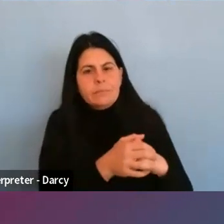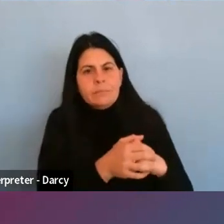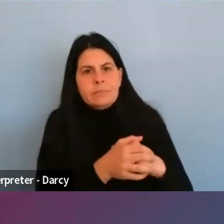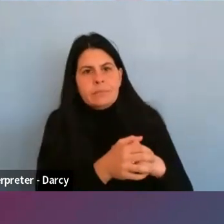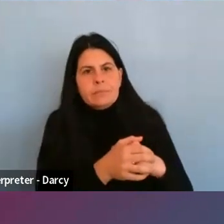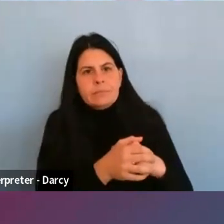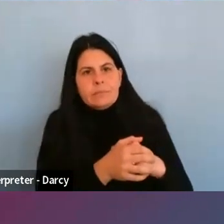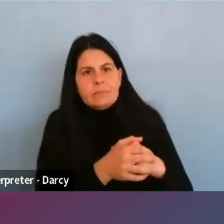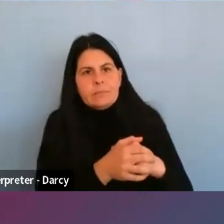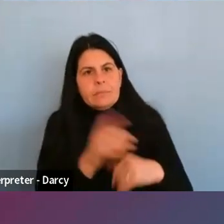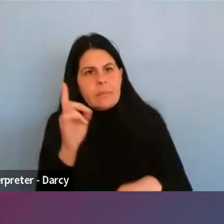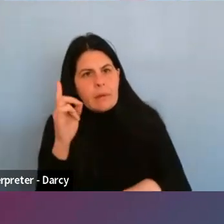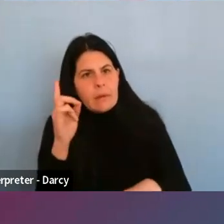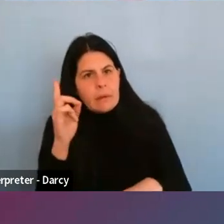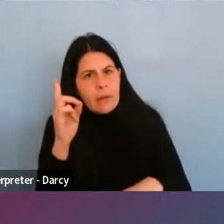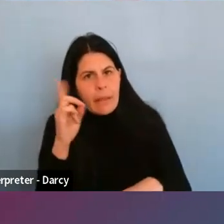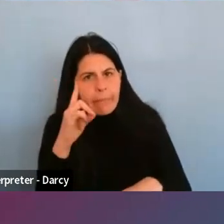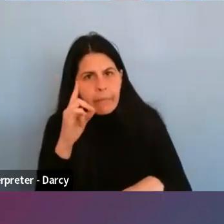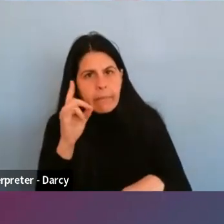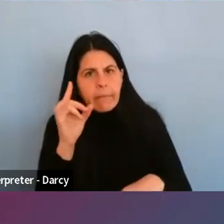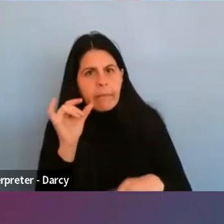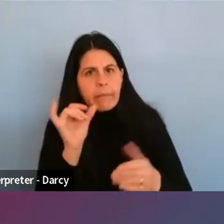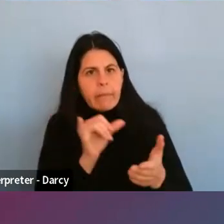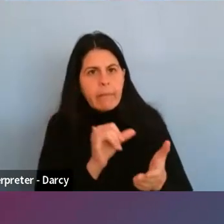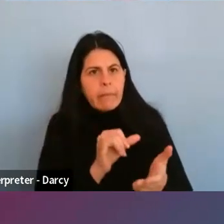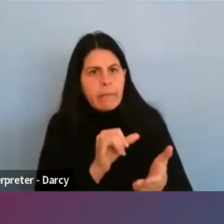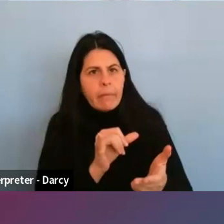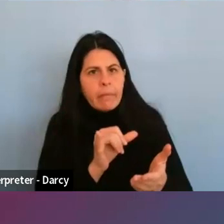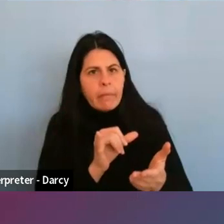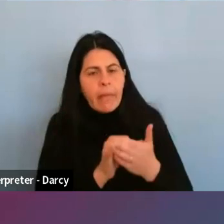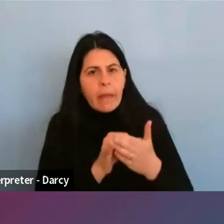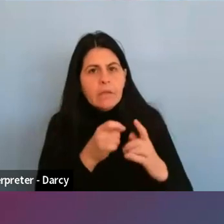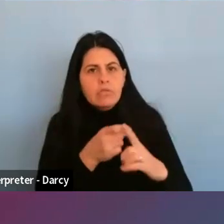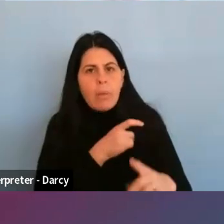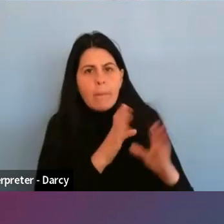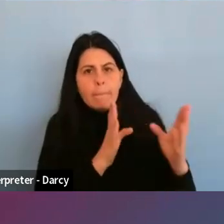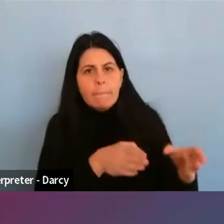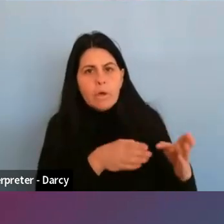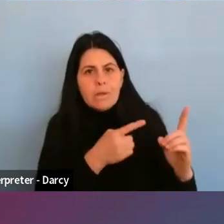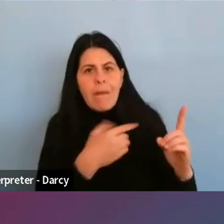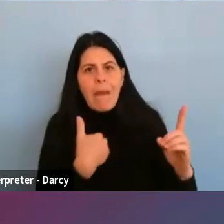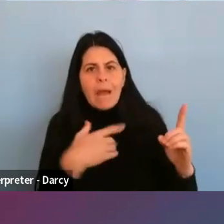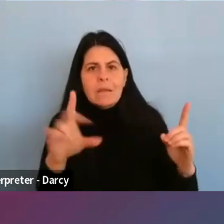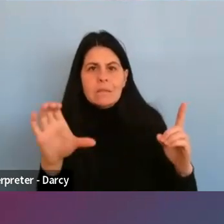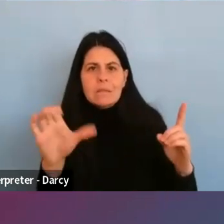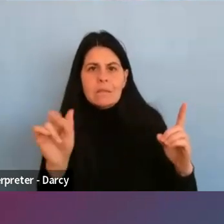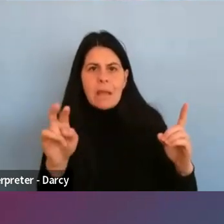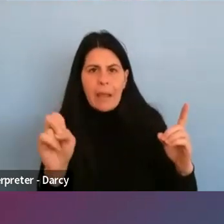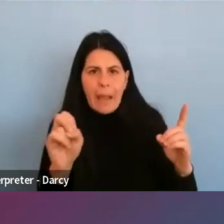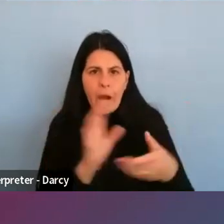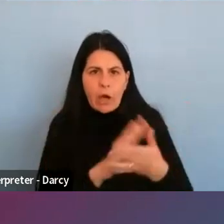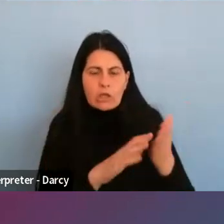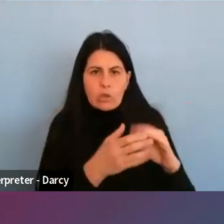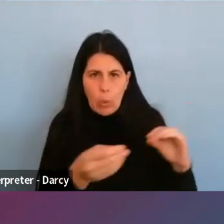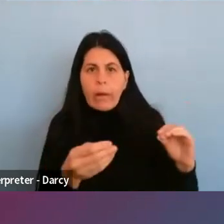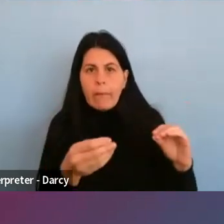I think that the impetus comes from the person who has the care story. The impetus comes, in our